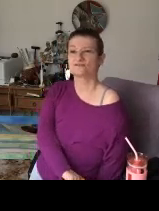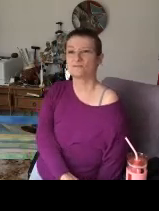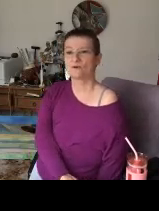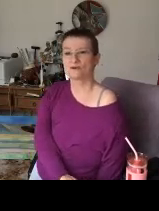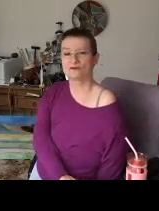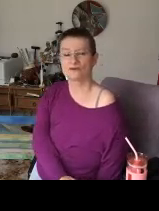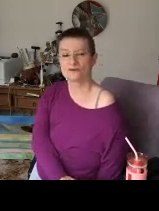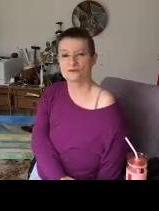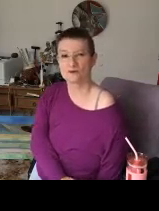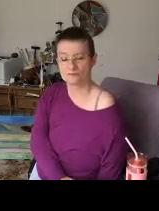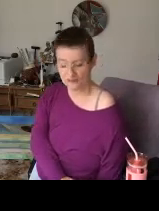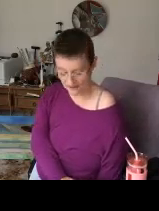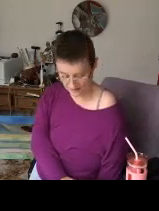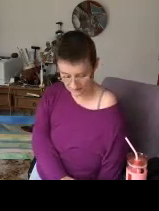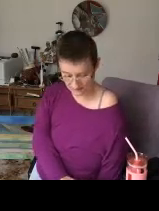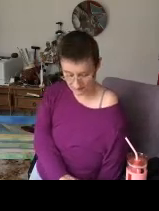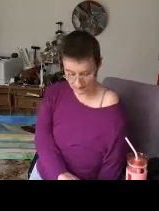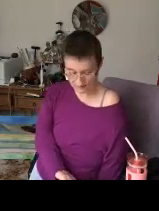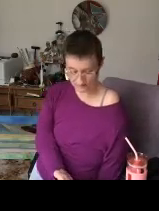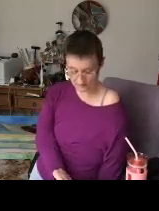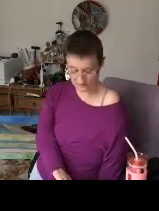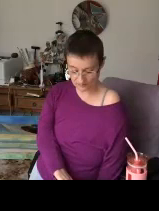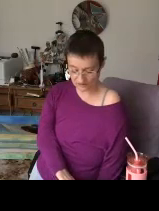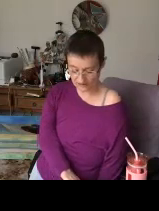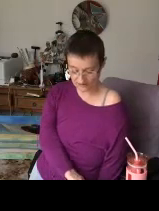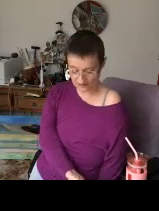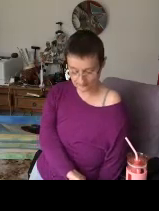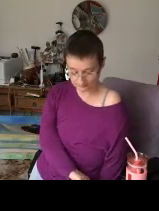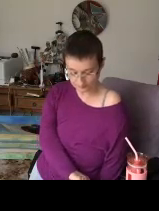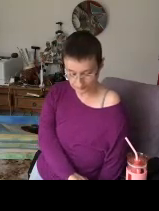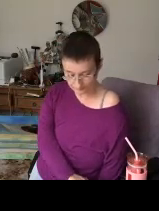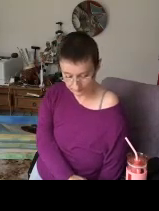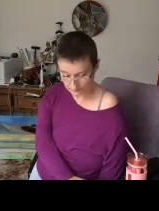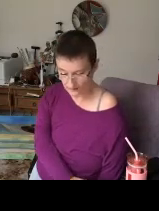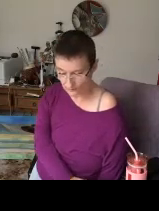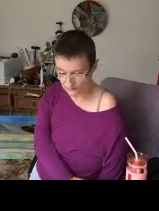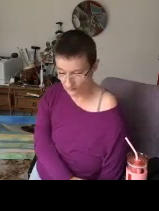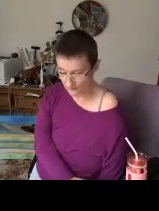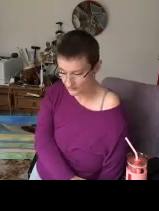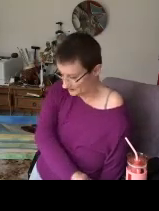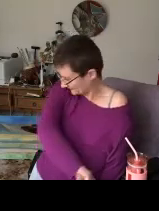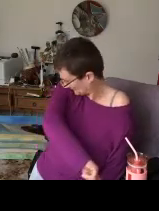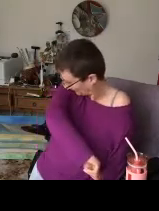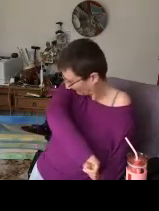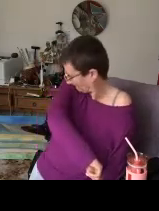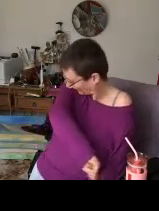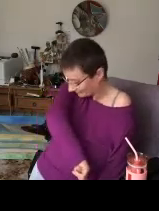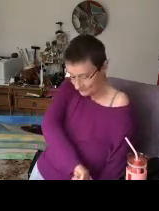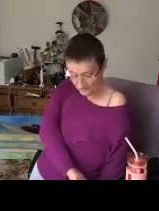seen Sophie Morgan on many TV programs, presenter. We've got